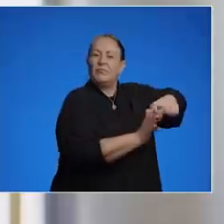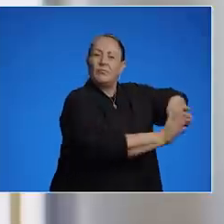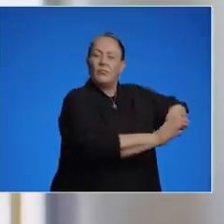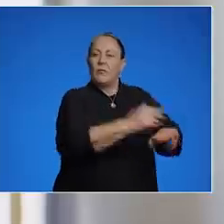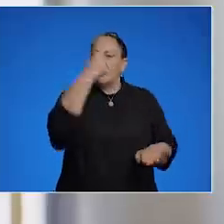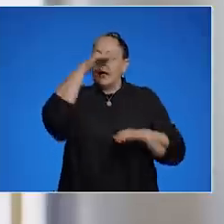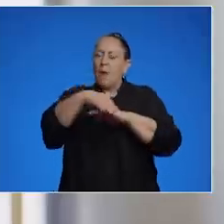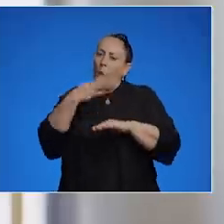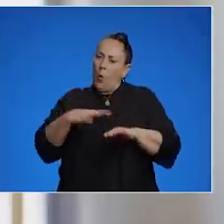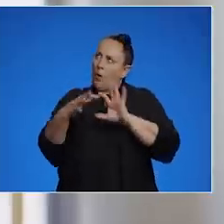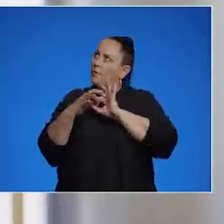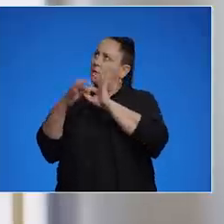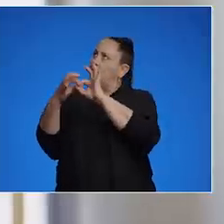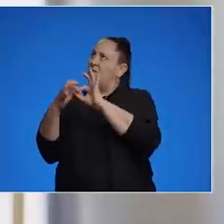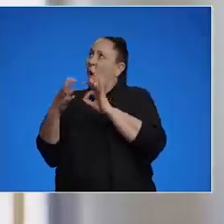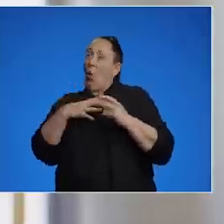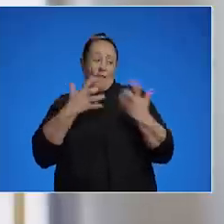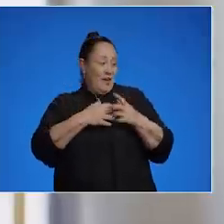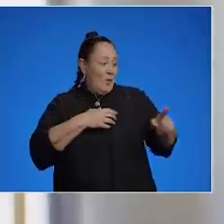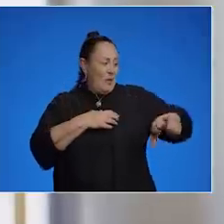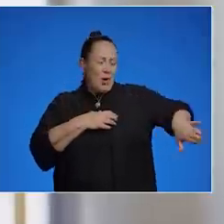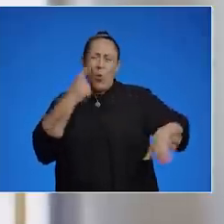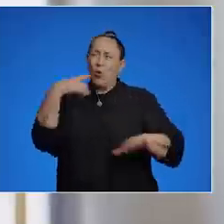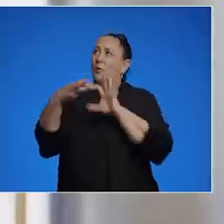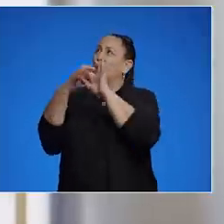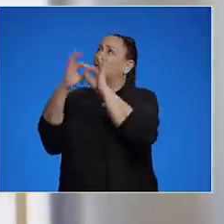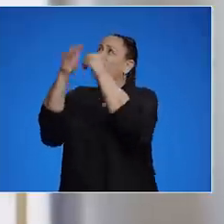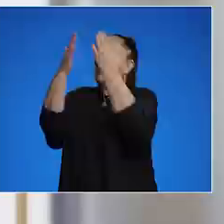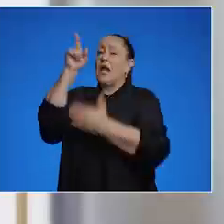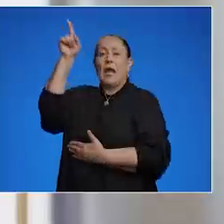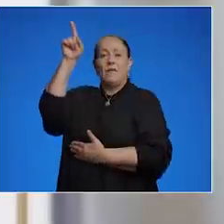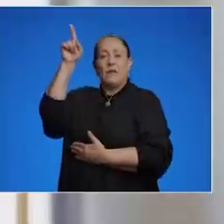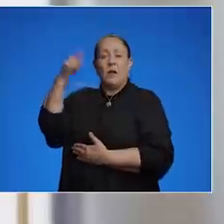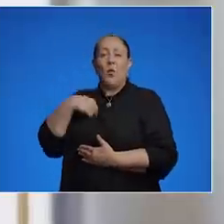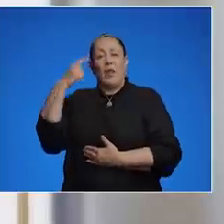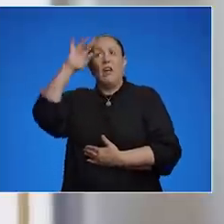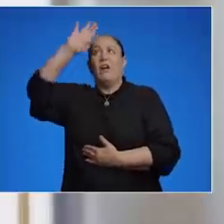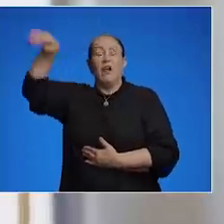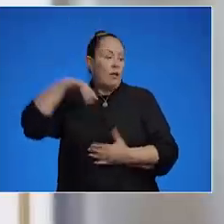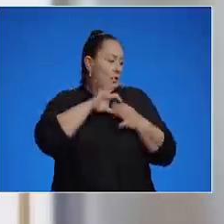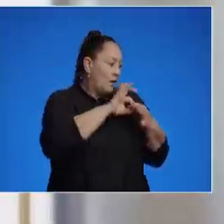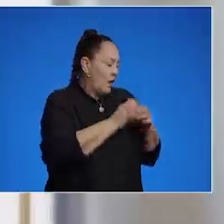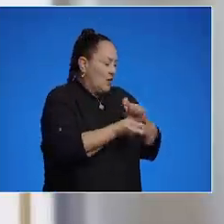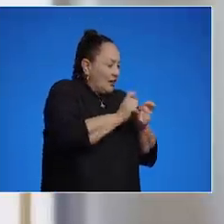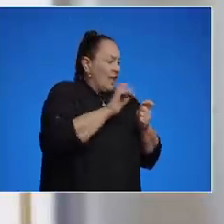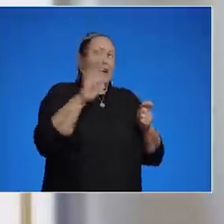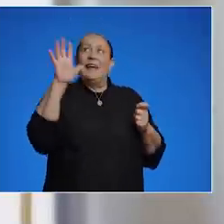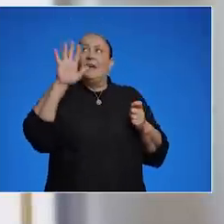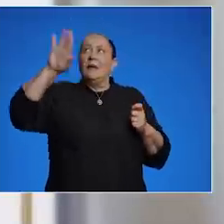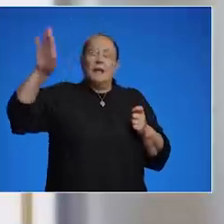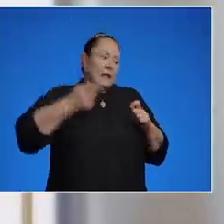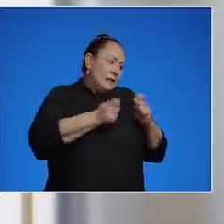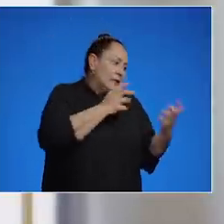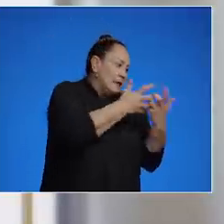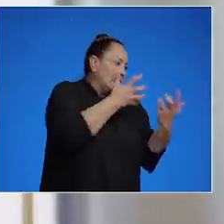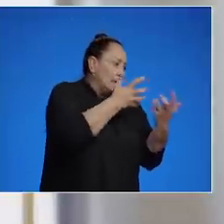seek to want to belong and fit in with the worldly way of thinking to the point that we are beginning to compromise, even